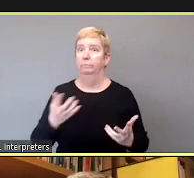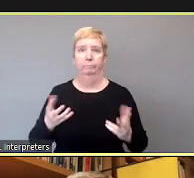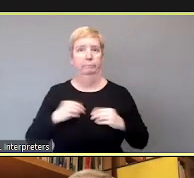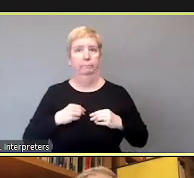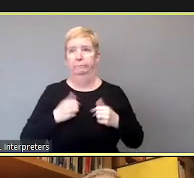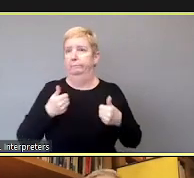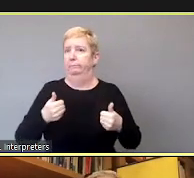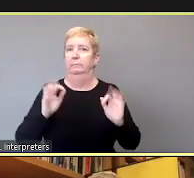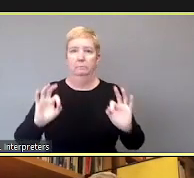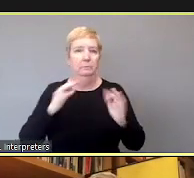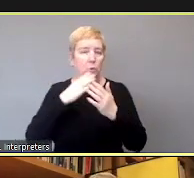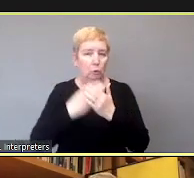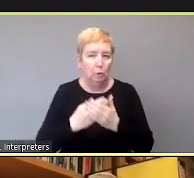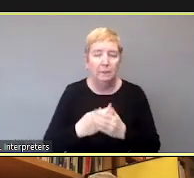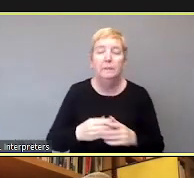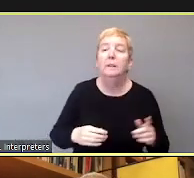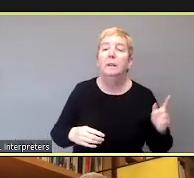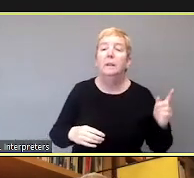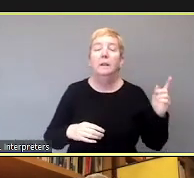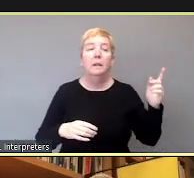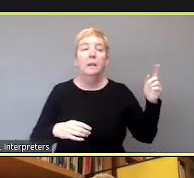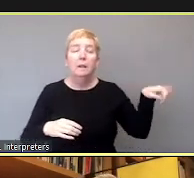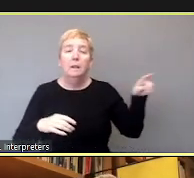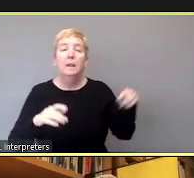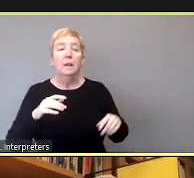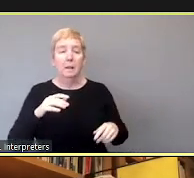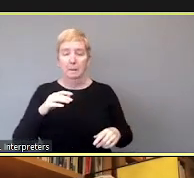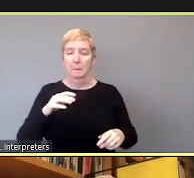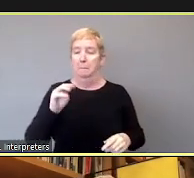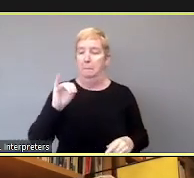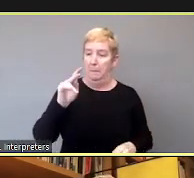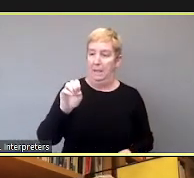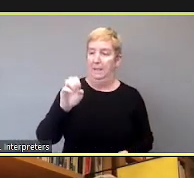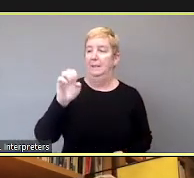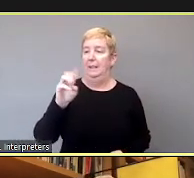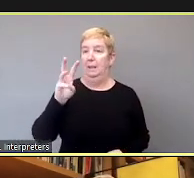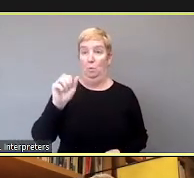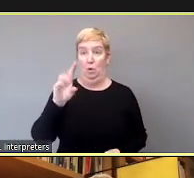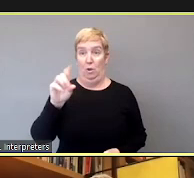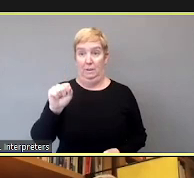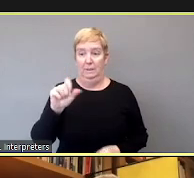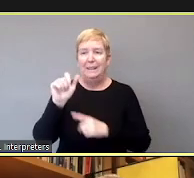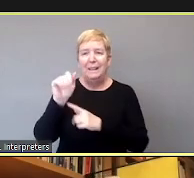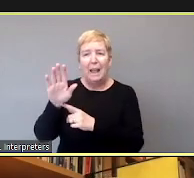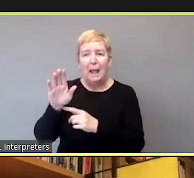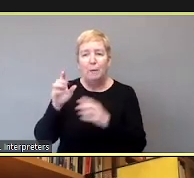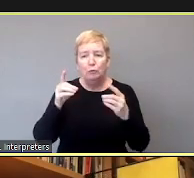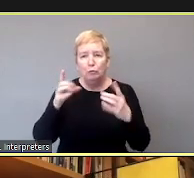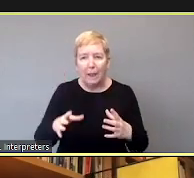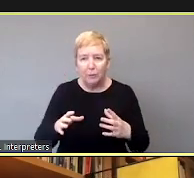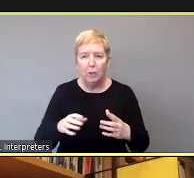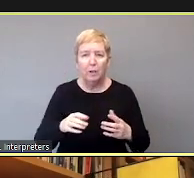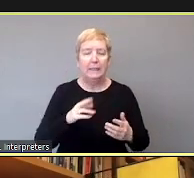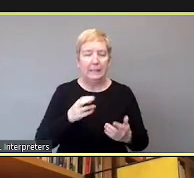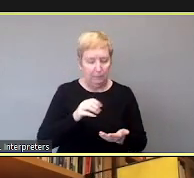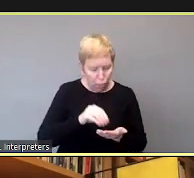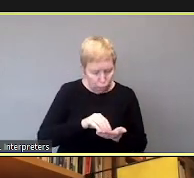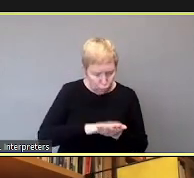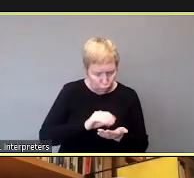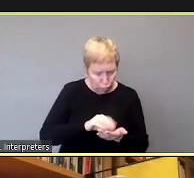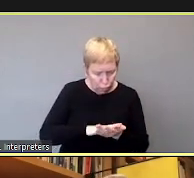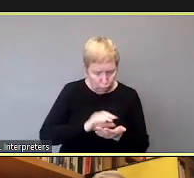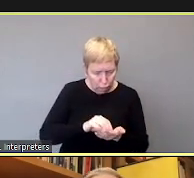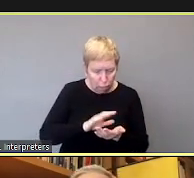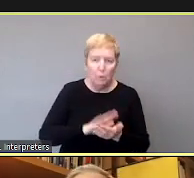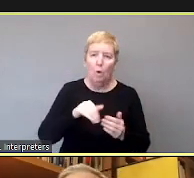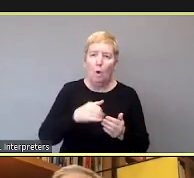Edwards, our lab director, had plotted out all the genetic sequencing data for strains in New